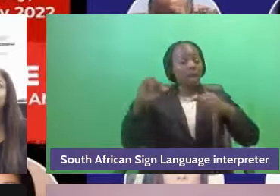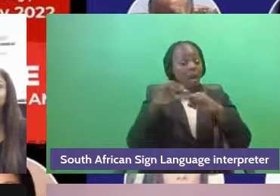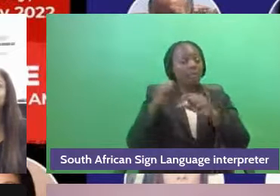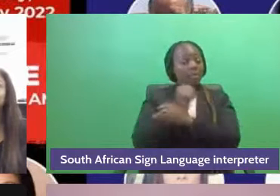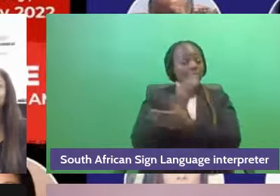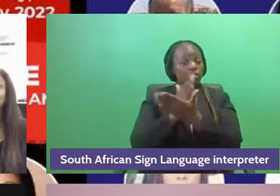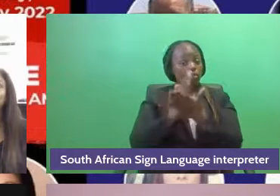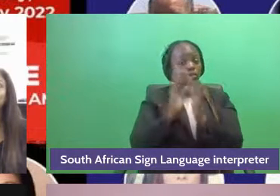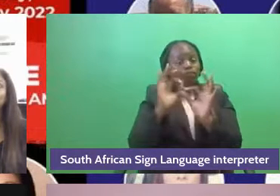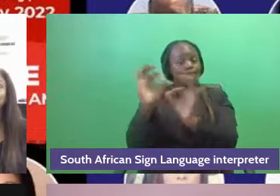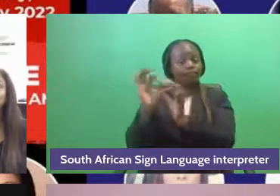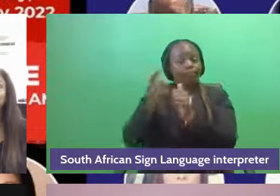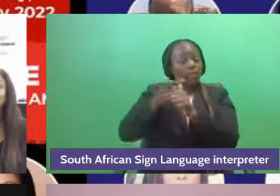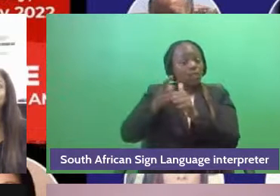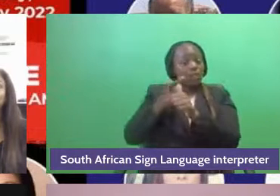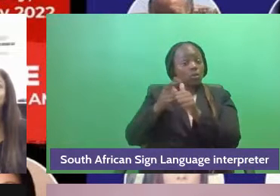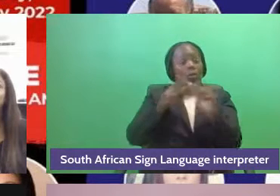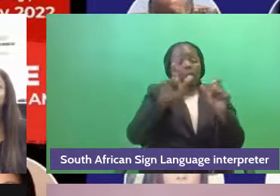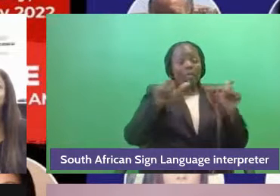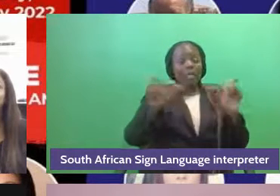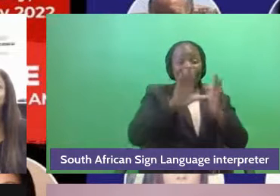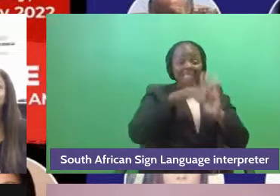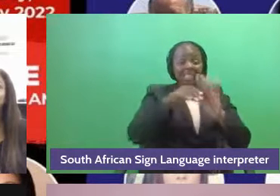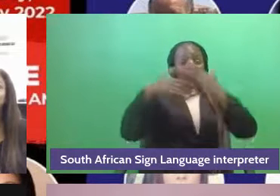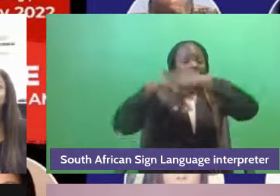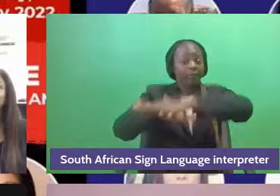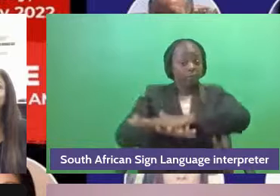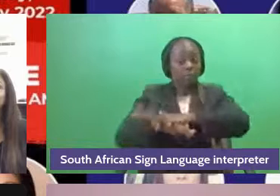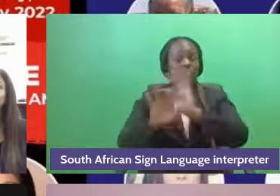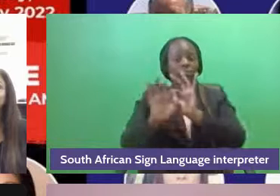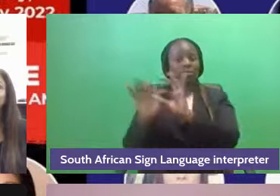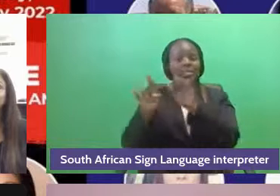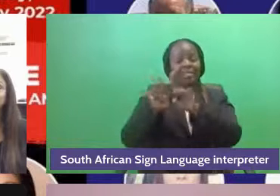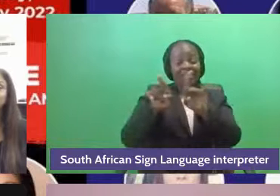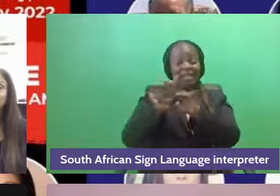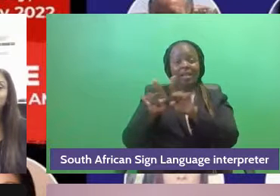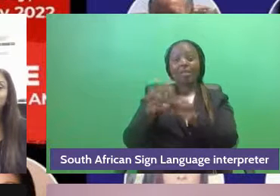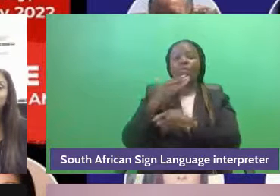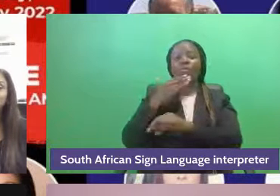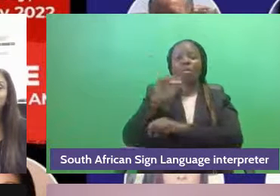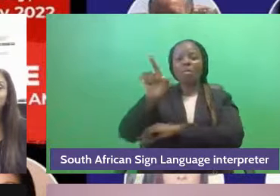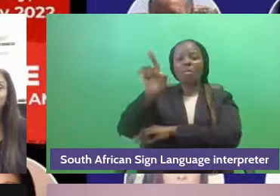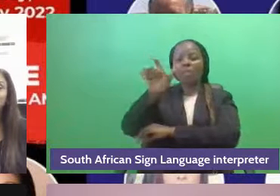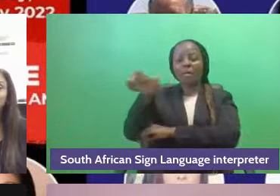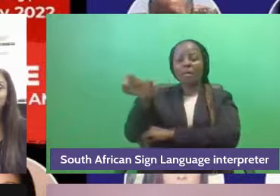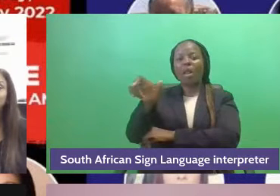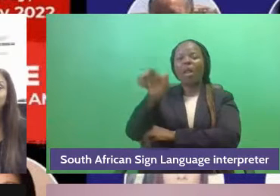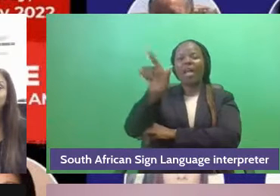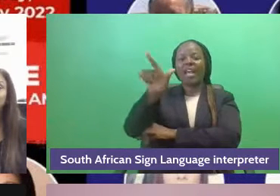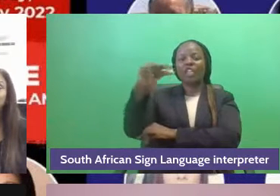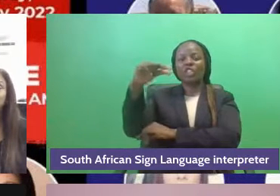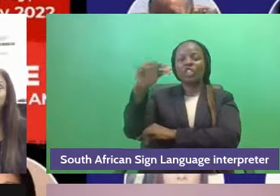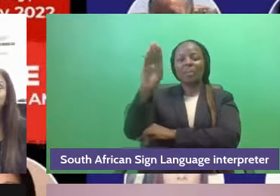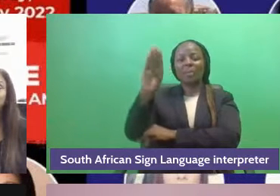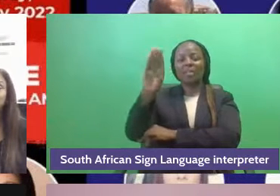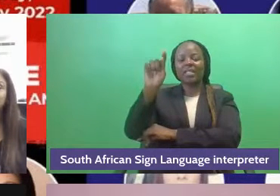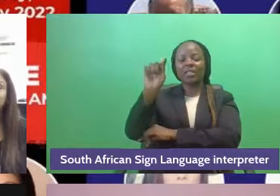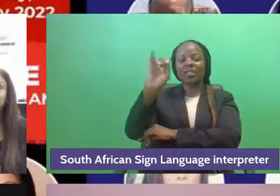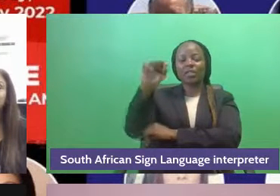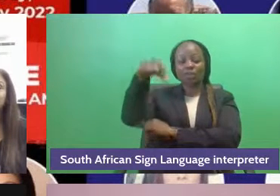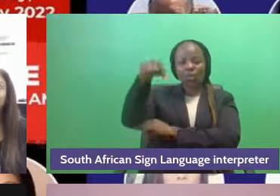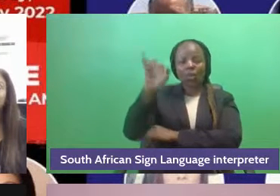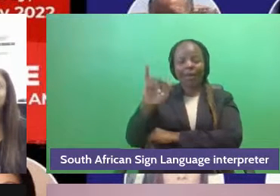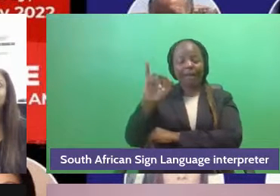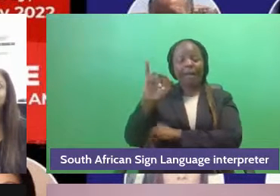in inclusion of people with disabilities and the LGBTIQ plus communities. We can't wait for an awareness month